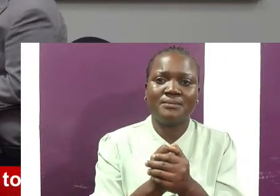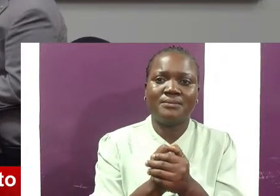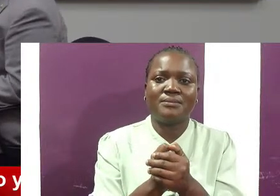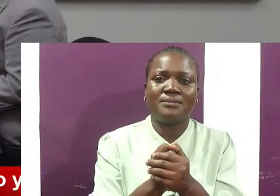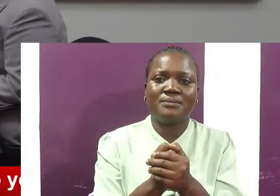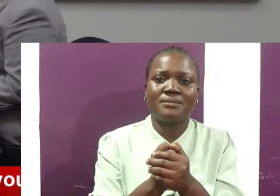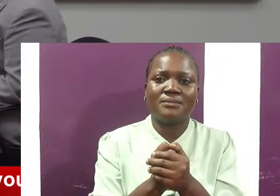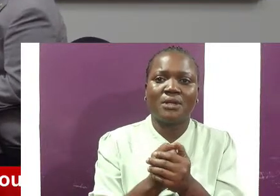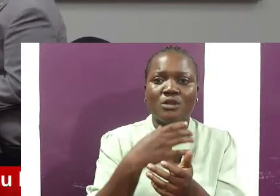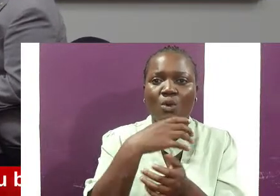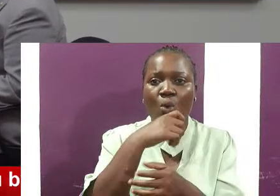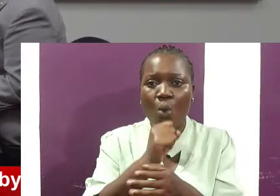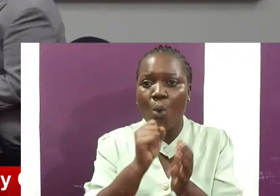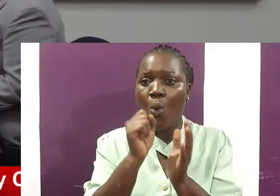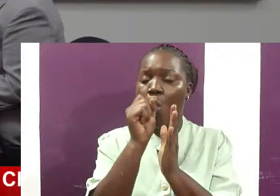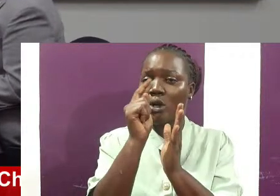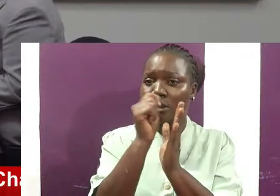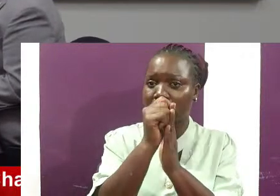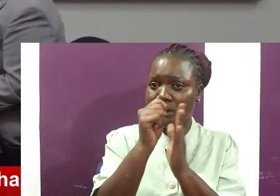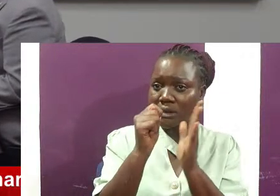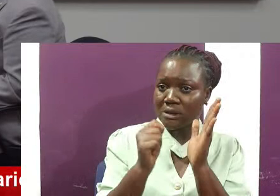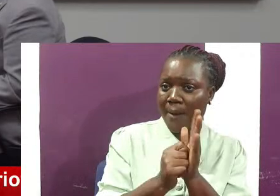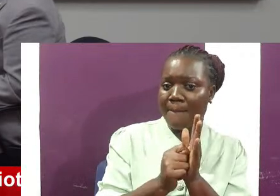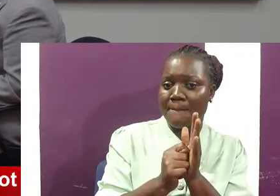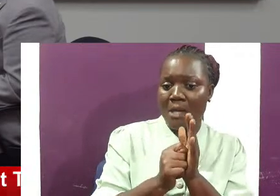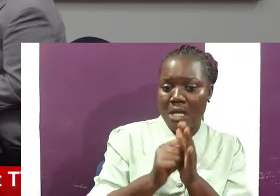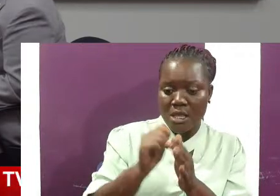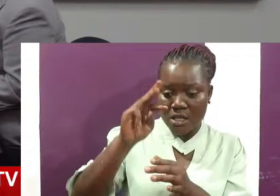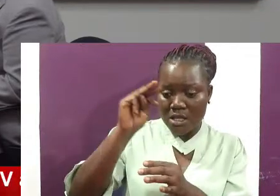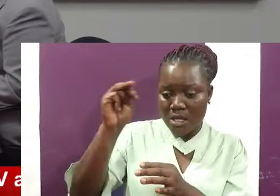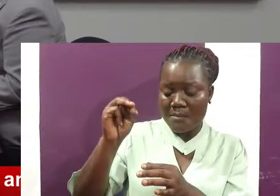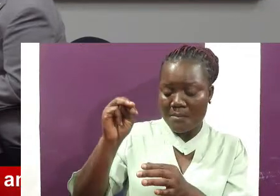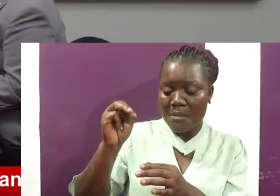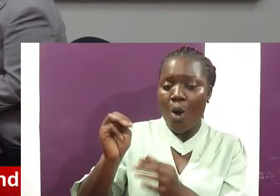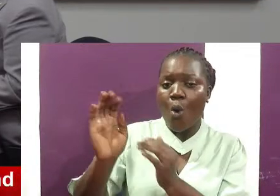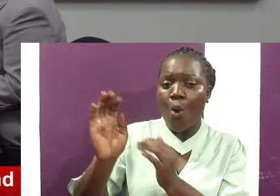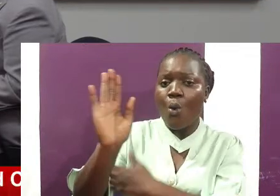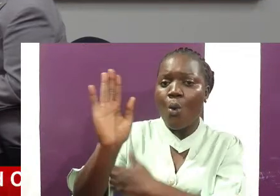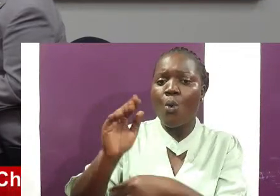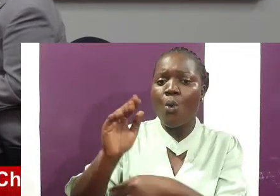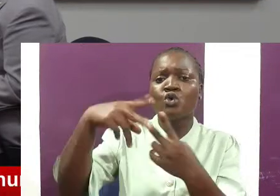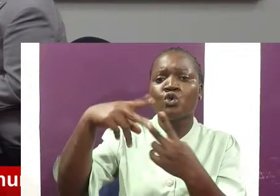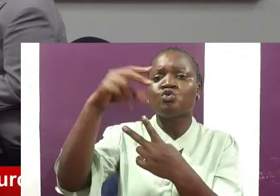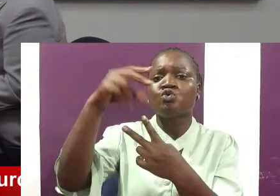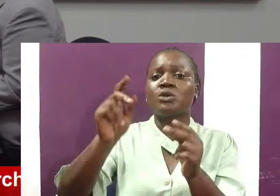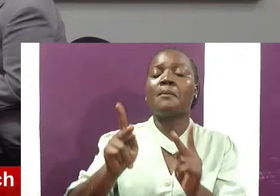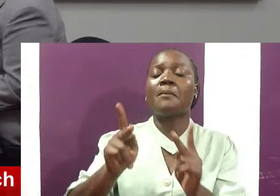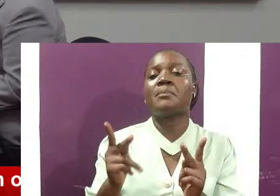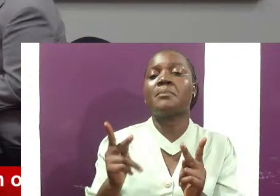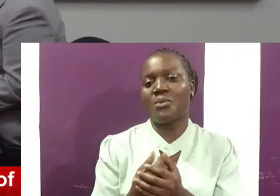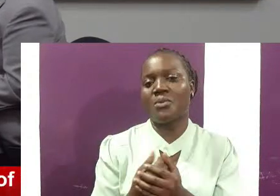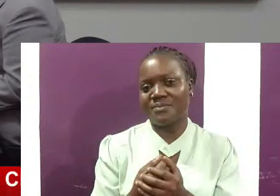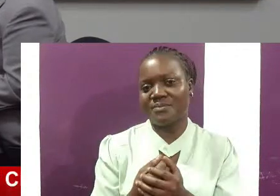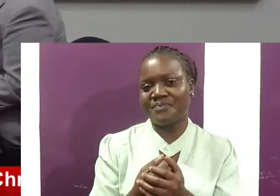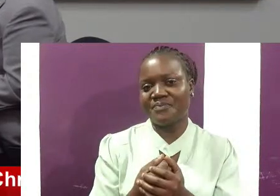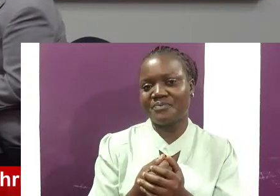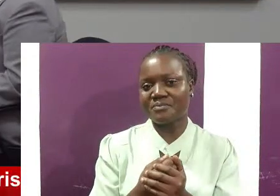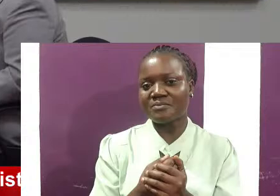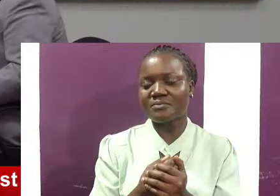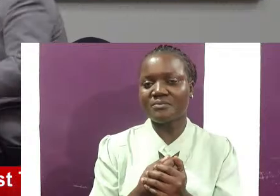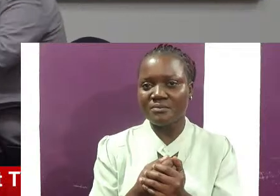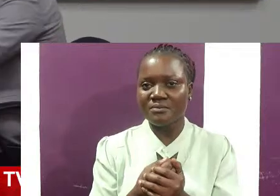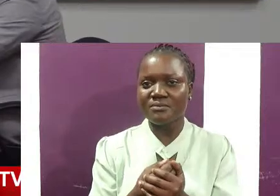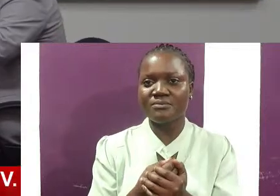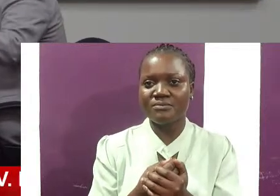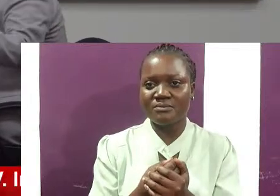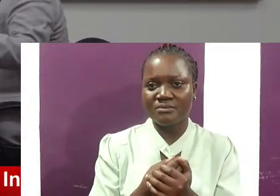Old Testament law, they were God's chosen people. They were His special people that were in a covenant relationship with Him.